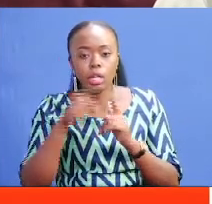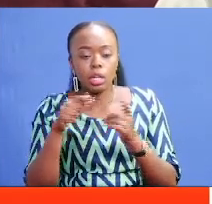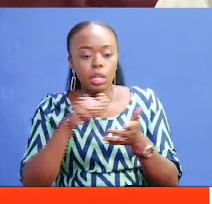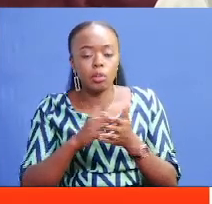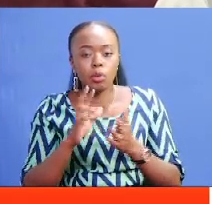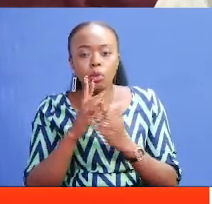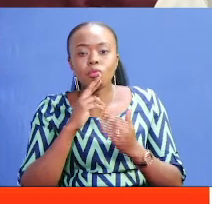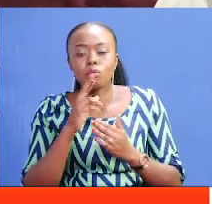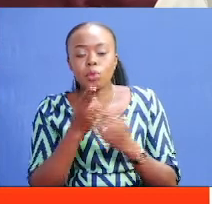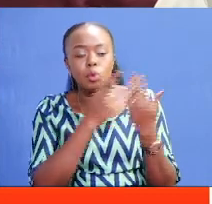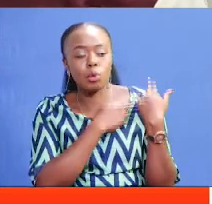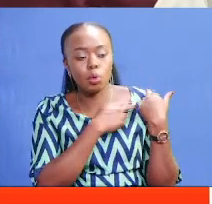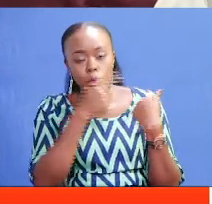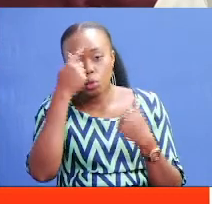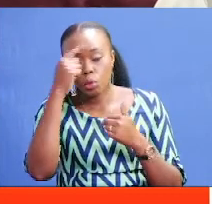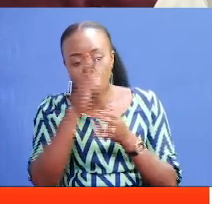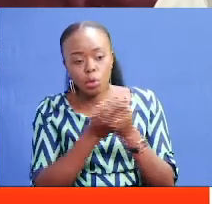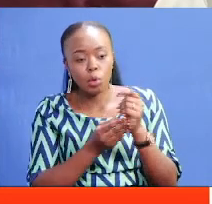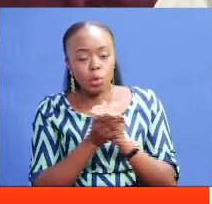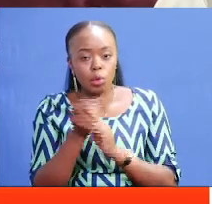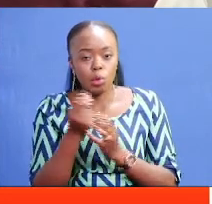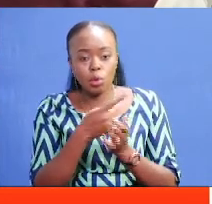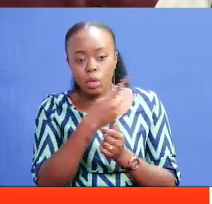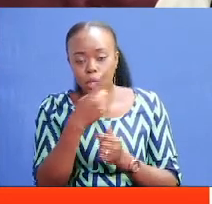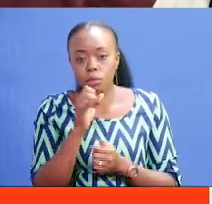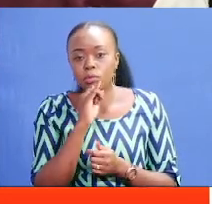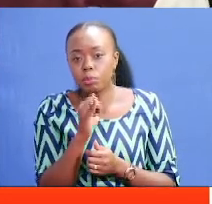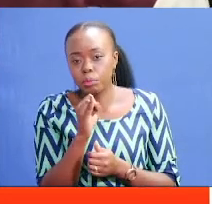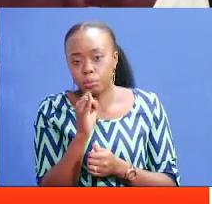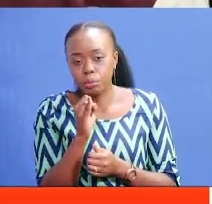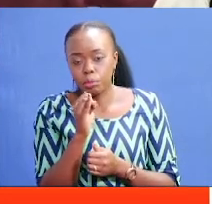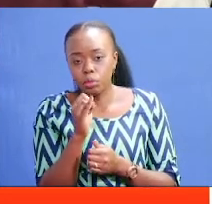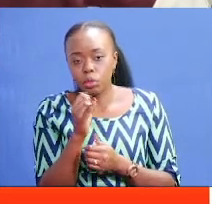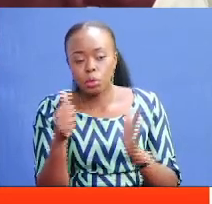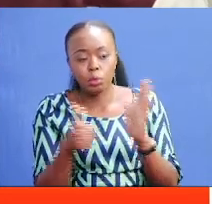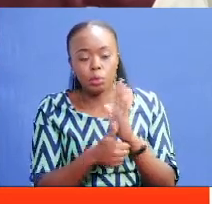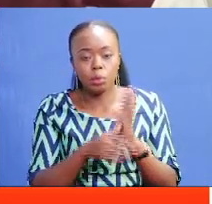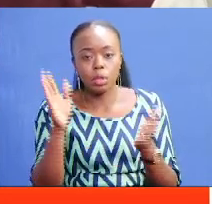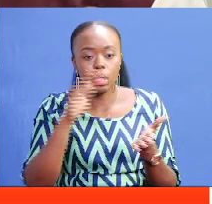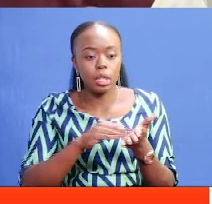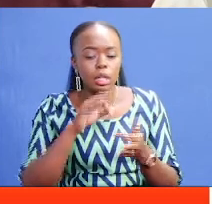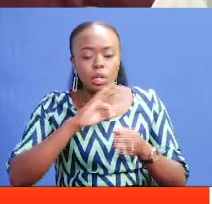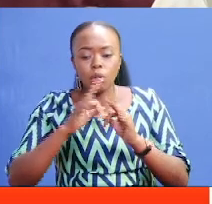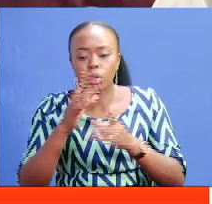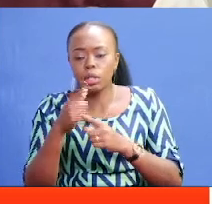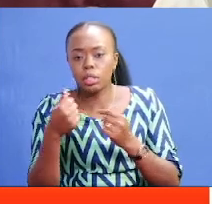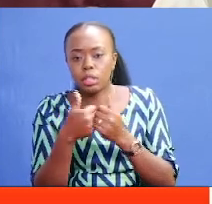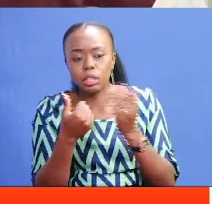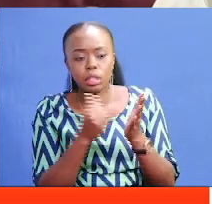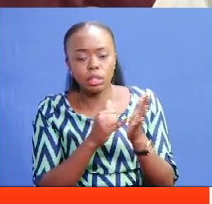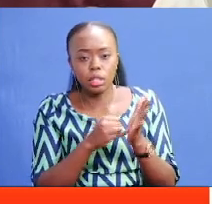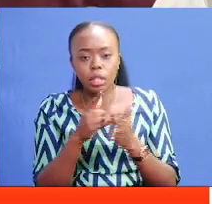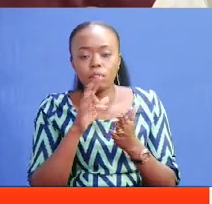that are responsible for resolving this violence to come and just deal with the issues